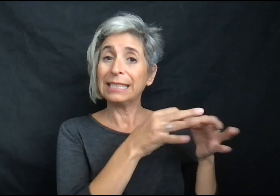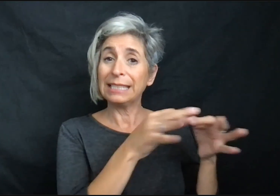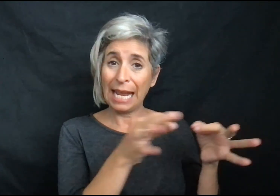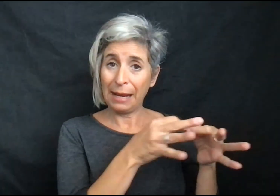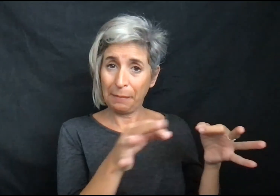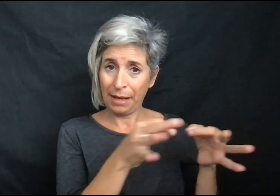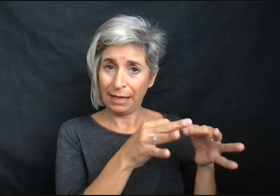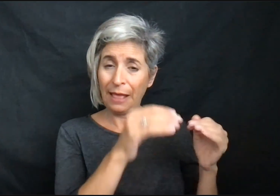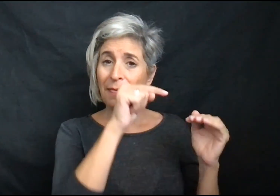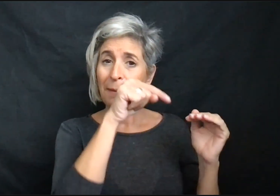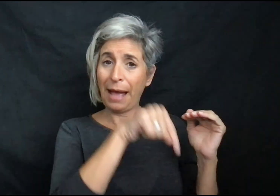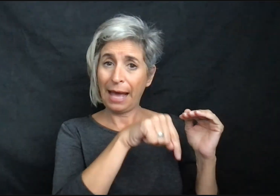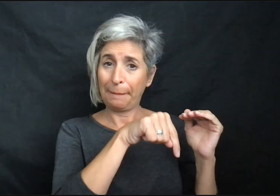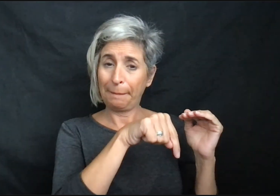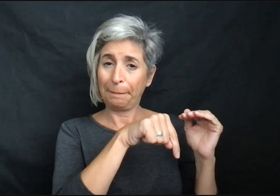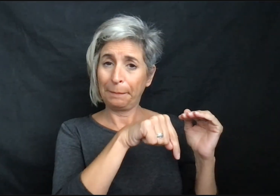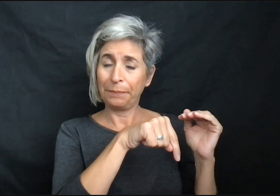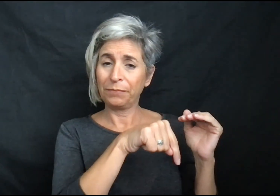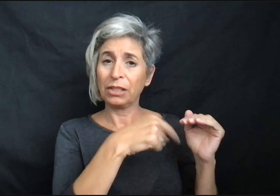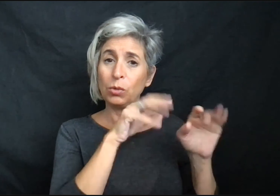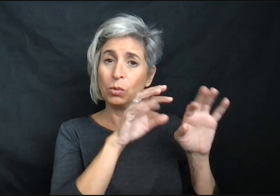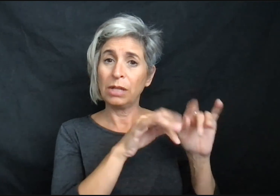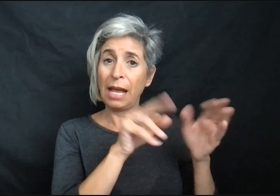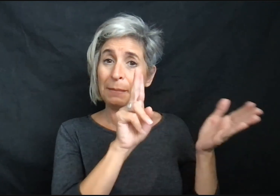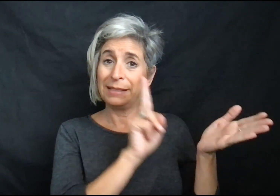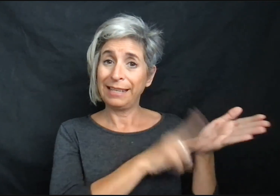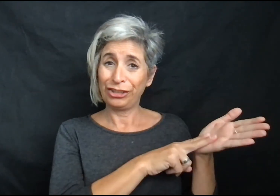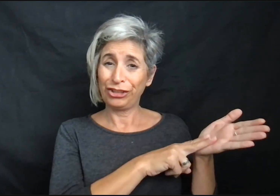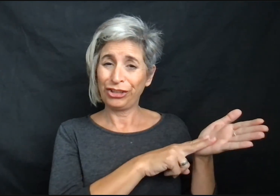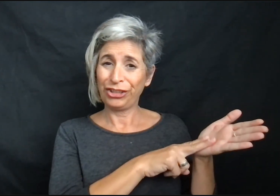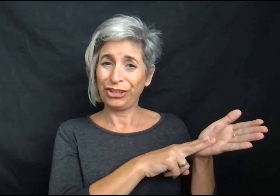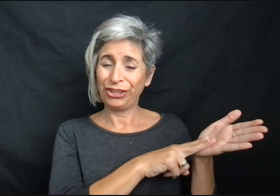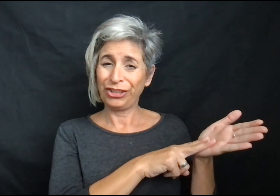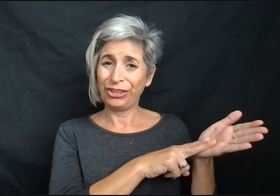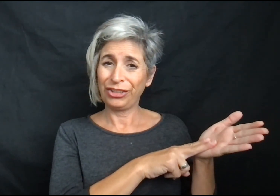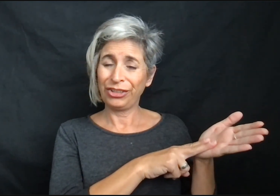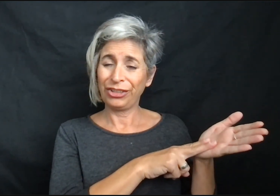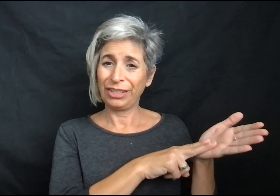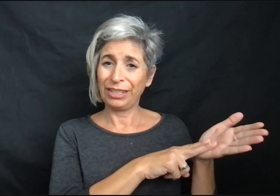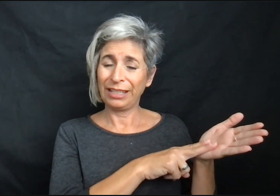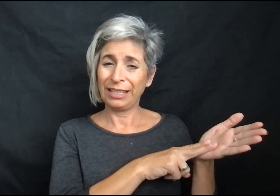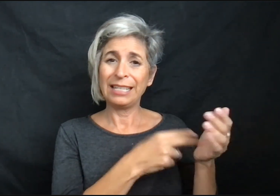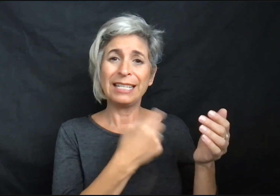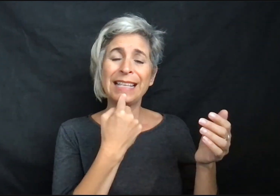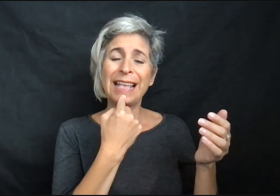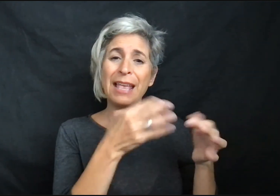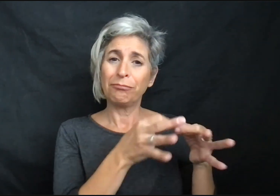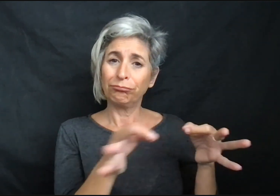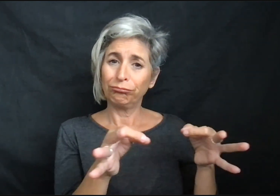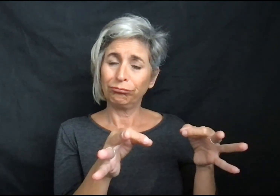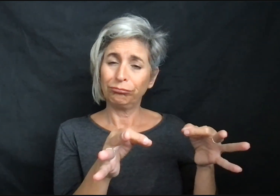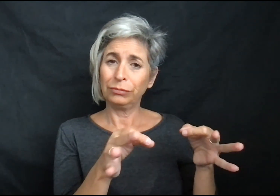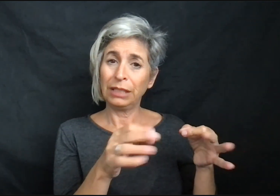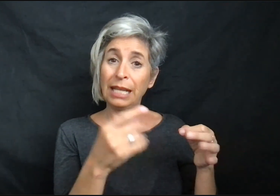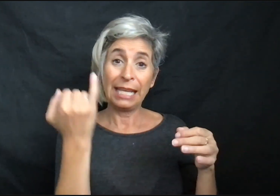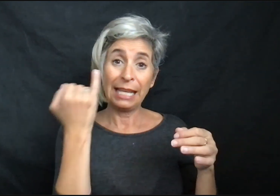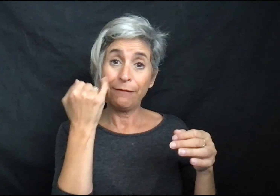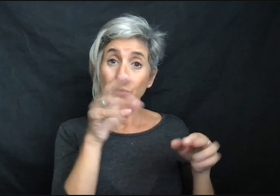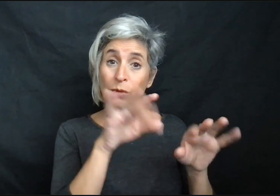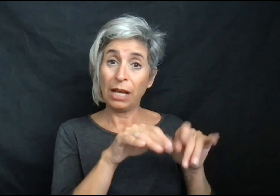at the bottom where you type your signature that is stating that by typing your name